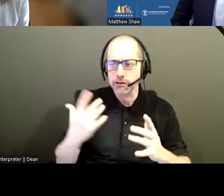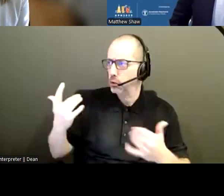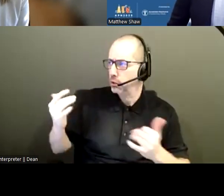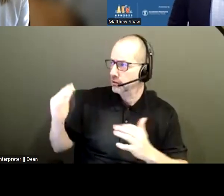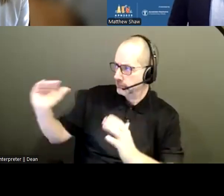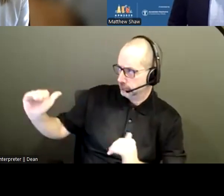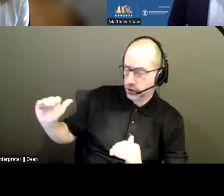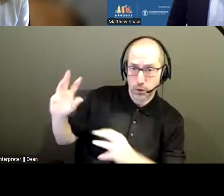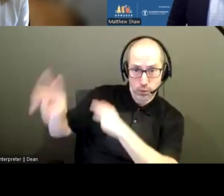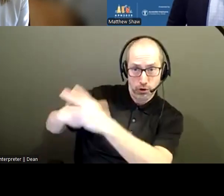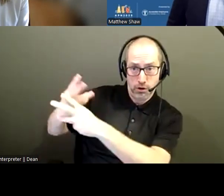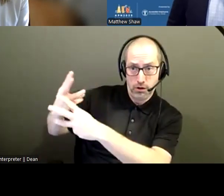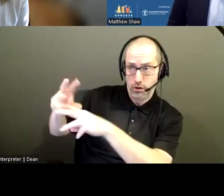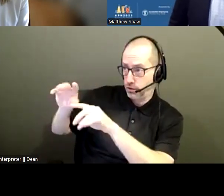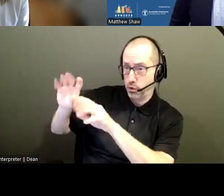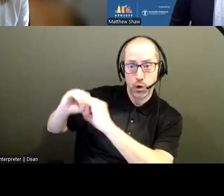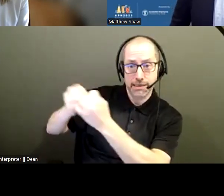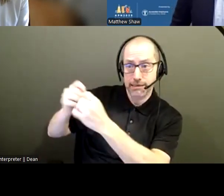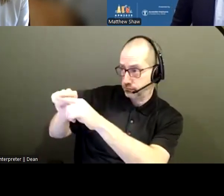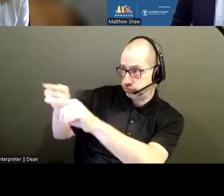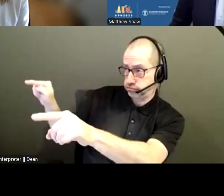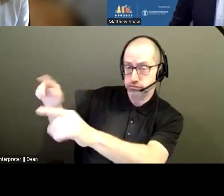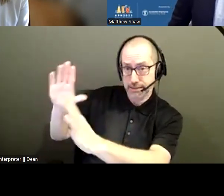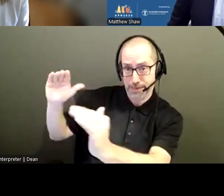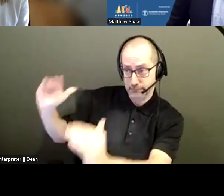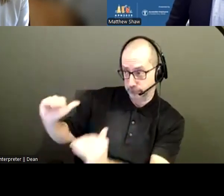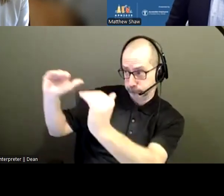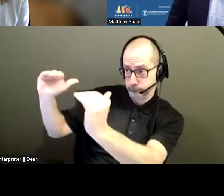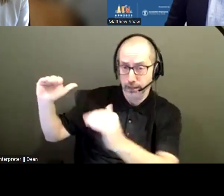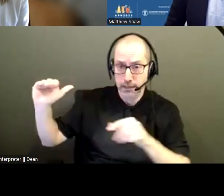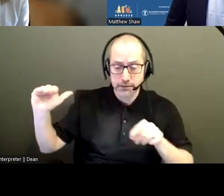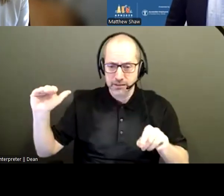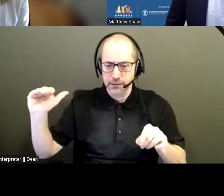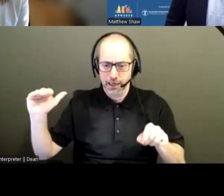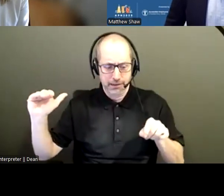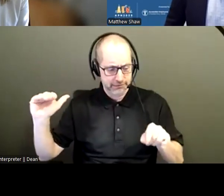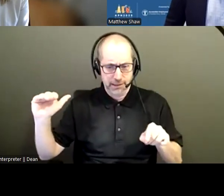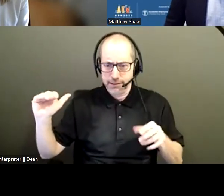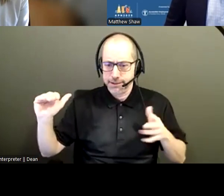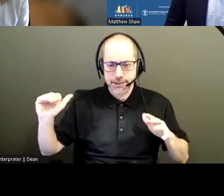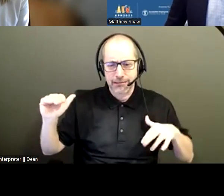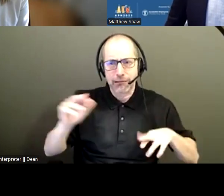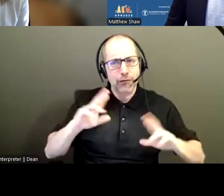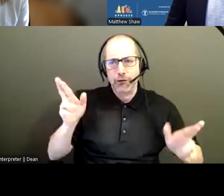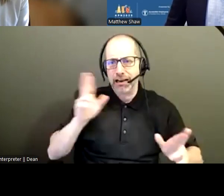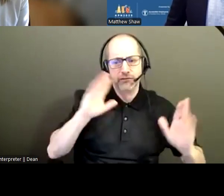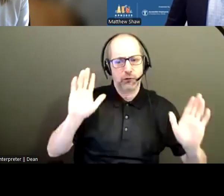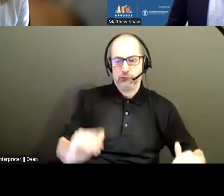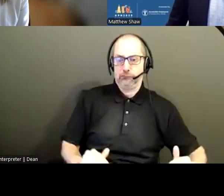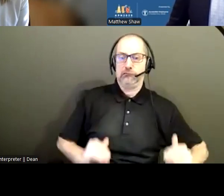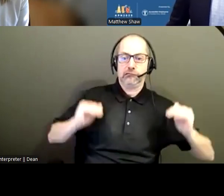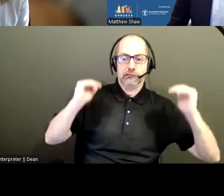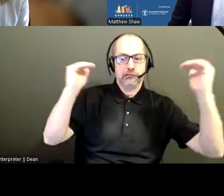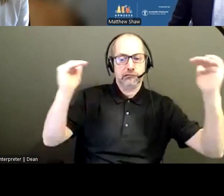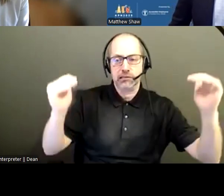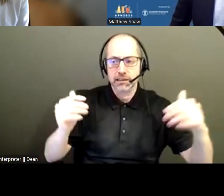complex, I'll use my earlier analogy, a really complex hockey move or drawing, and not having